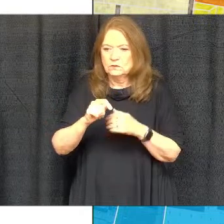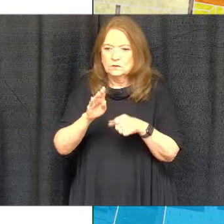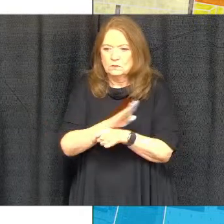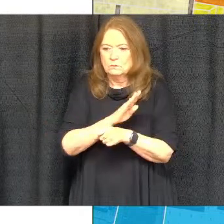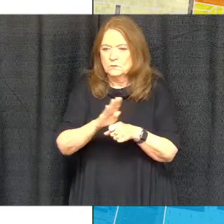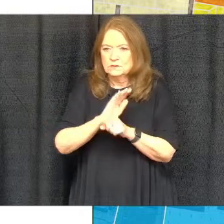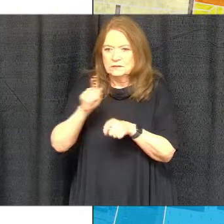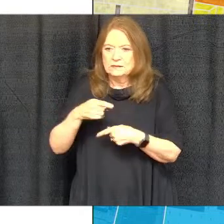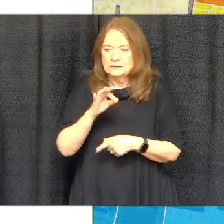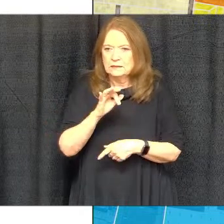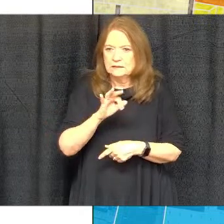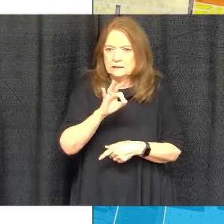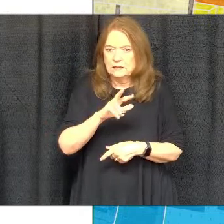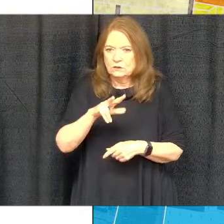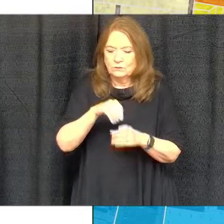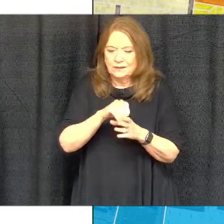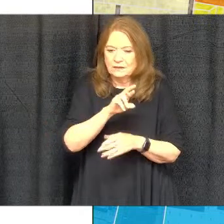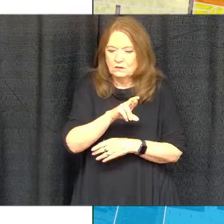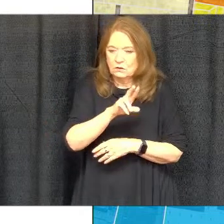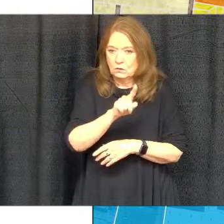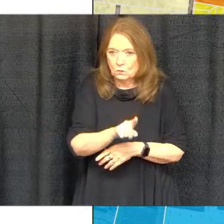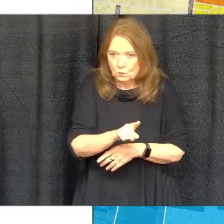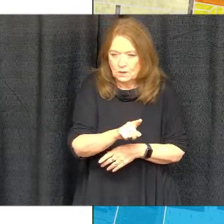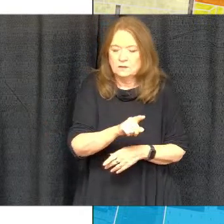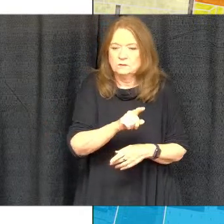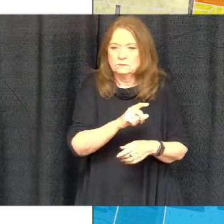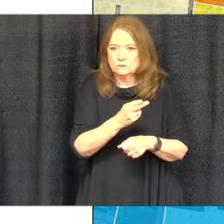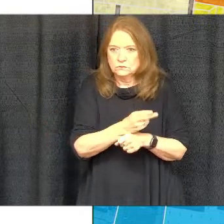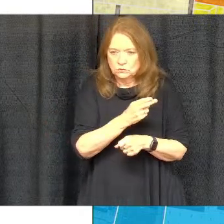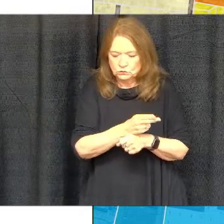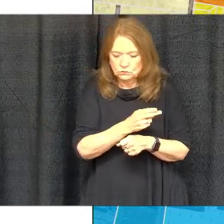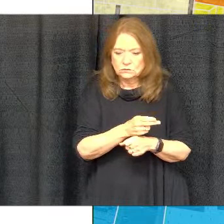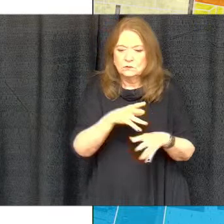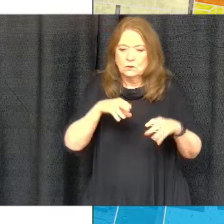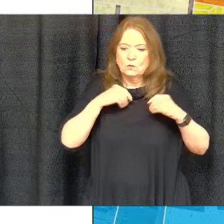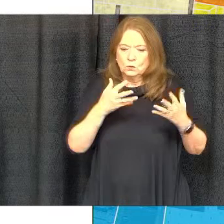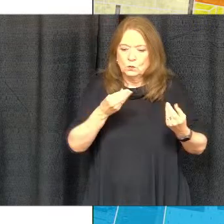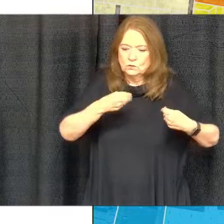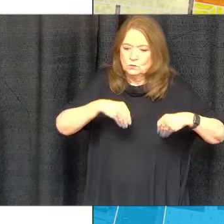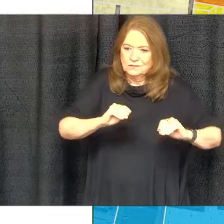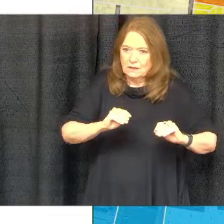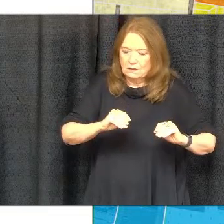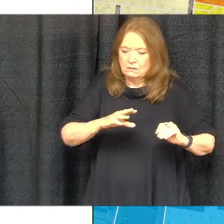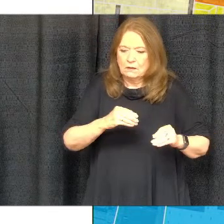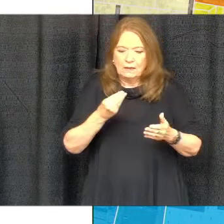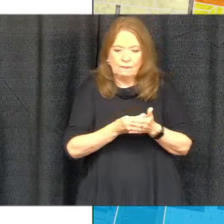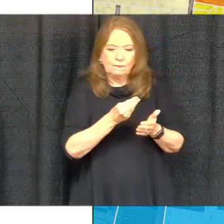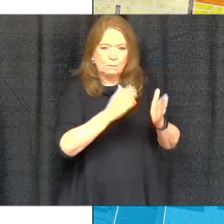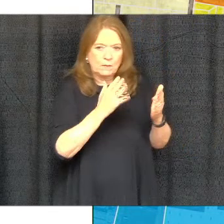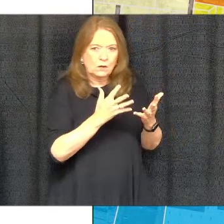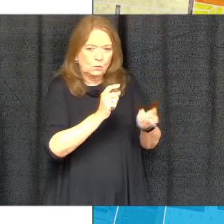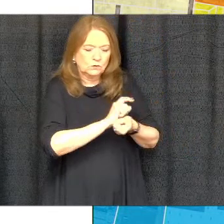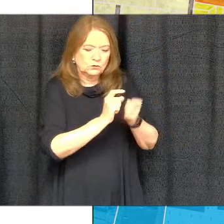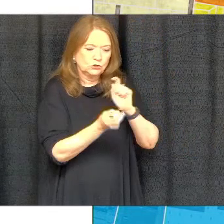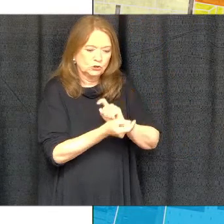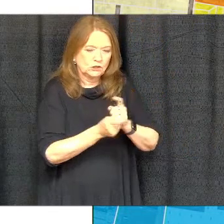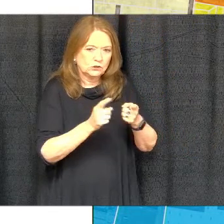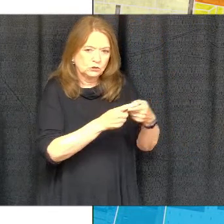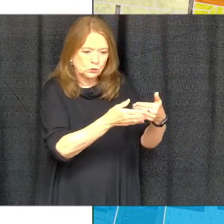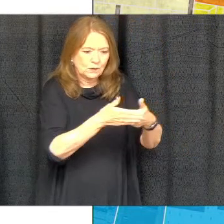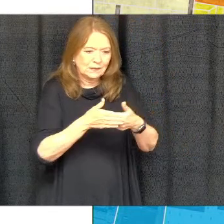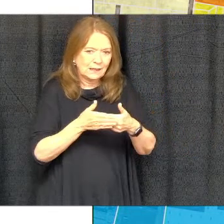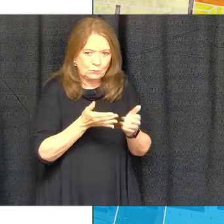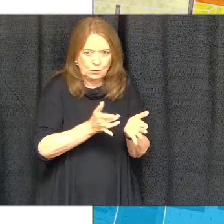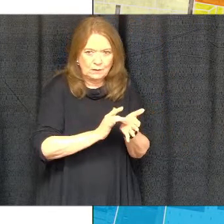1993 in an R1 conforming use. Owner wishes to sell the property and buyer wants to convert current structure to a neighborhood